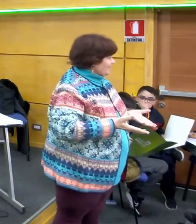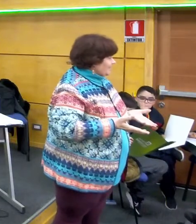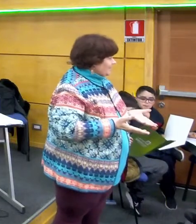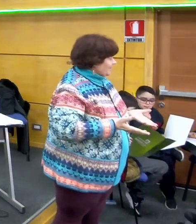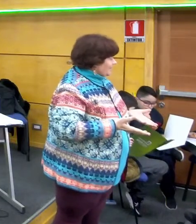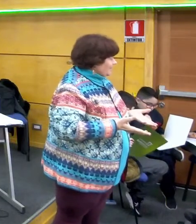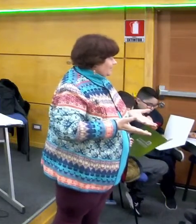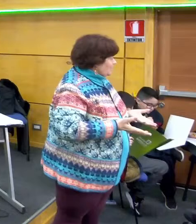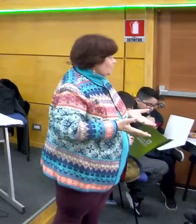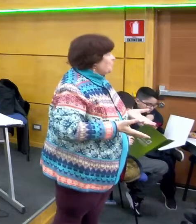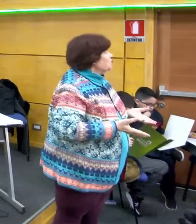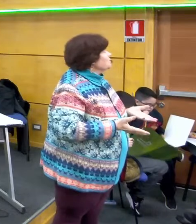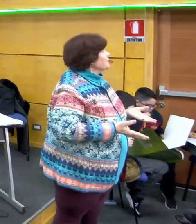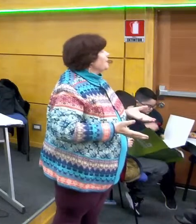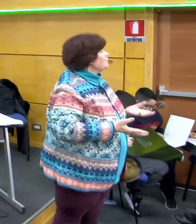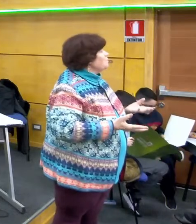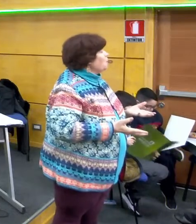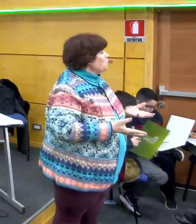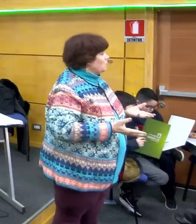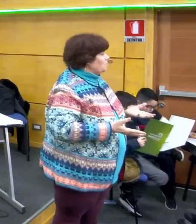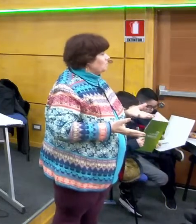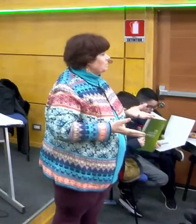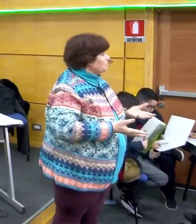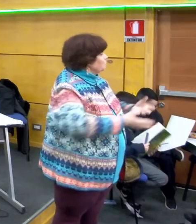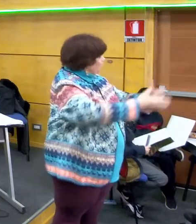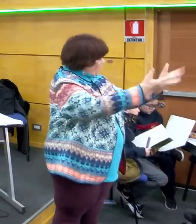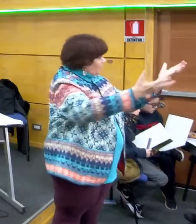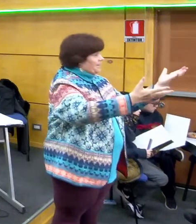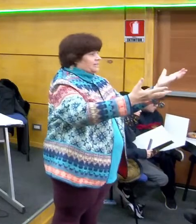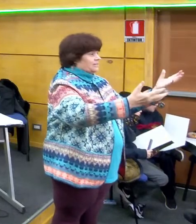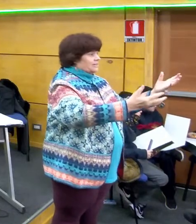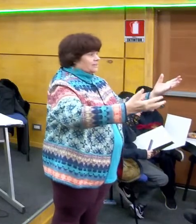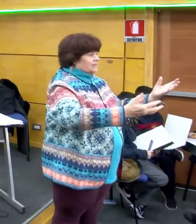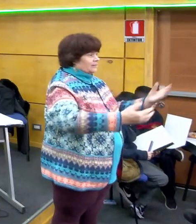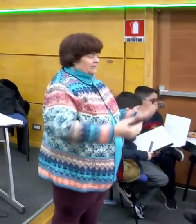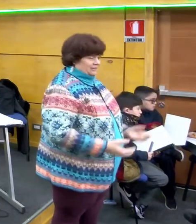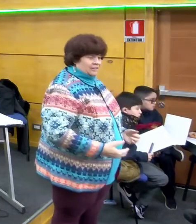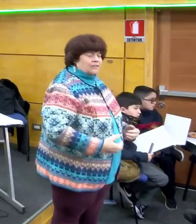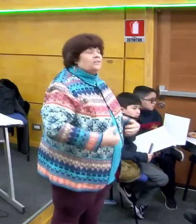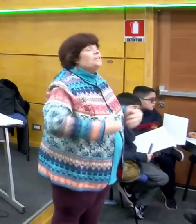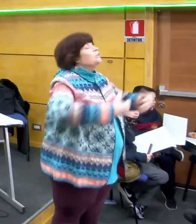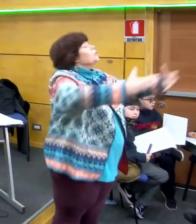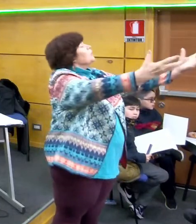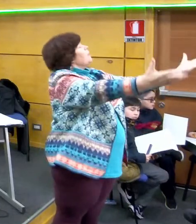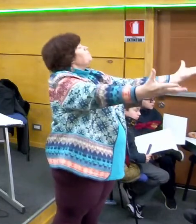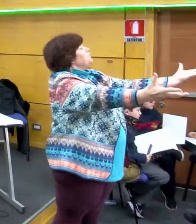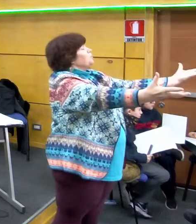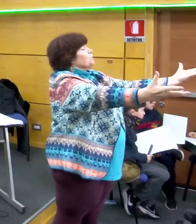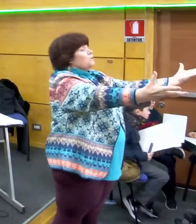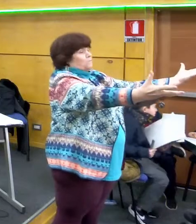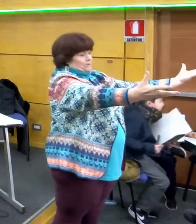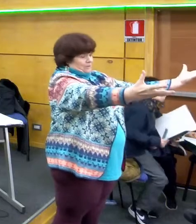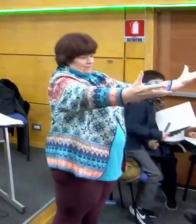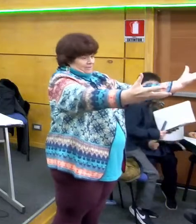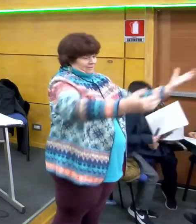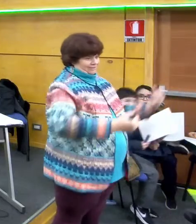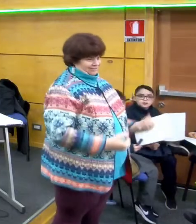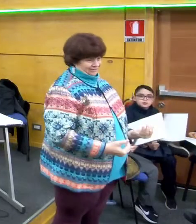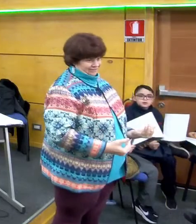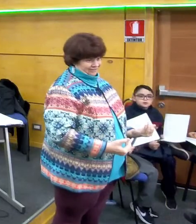Because when you're saying a poem to an audience, you need to look up to your group,